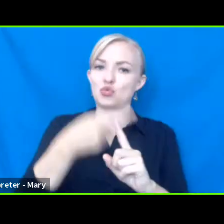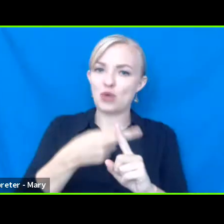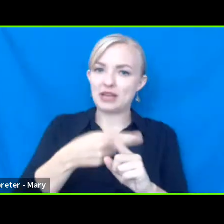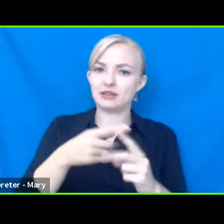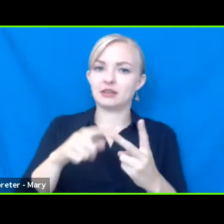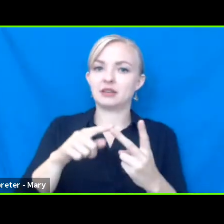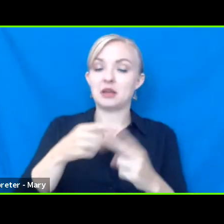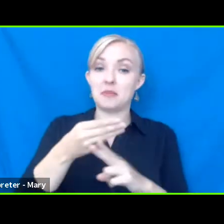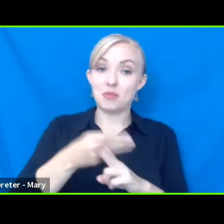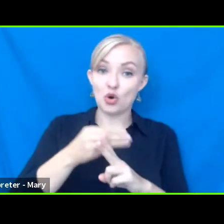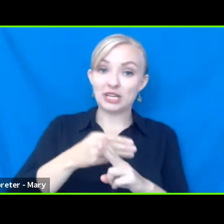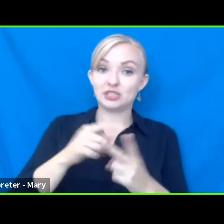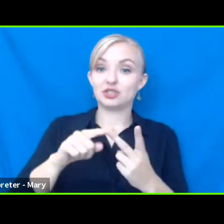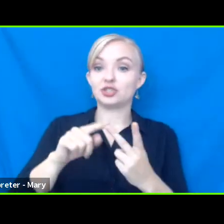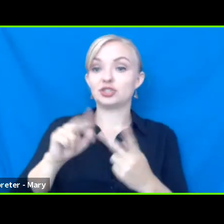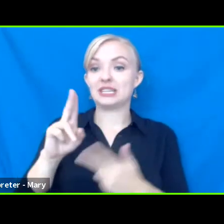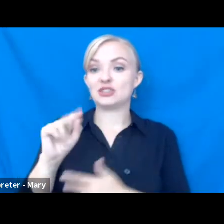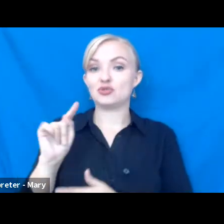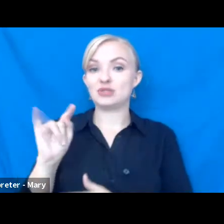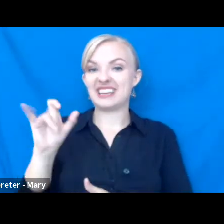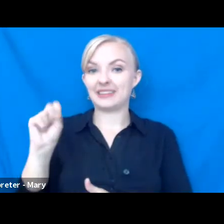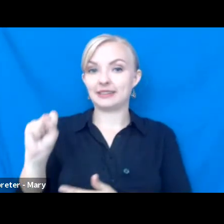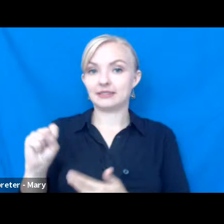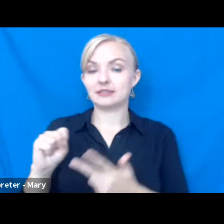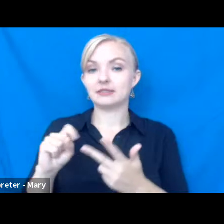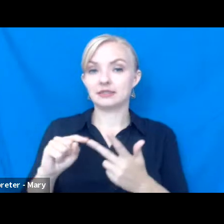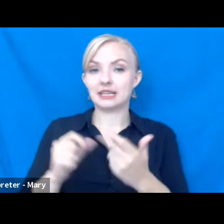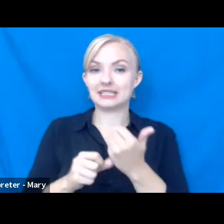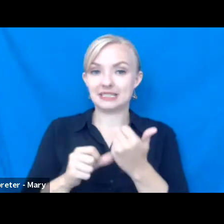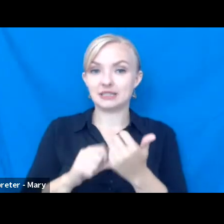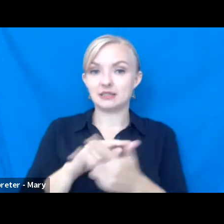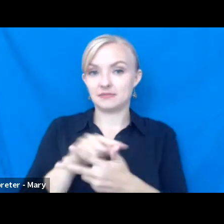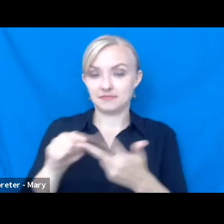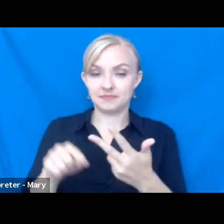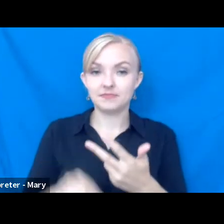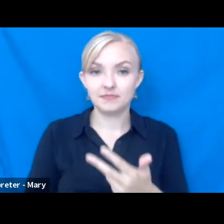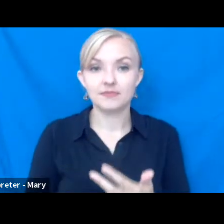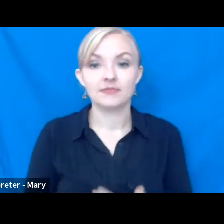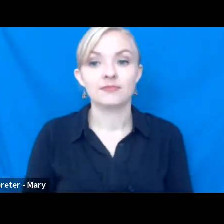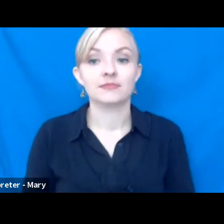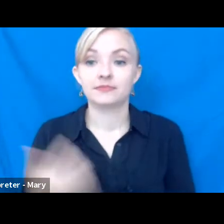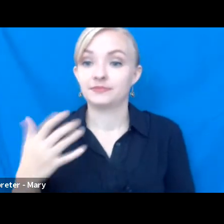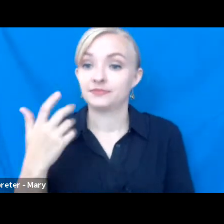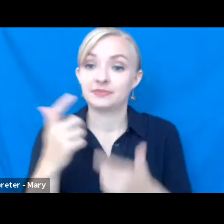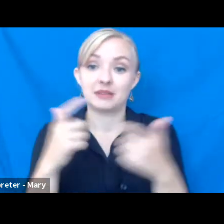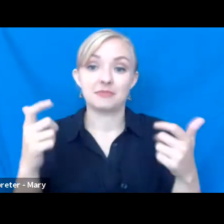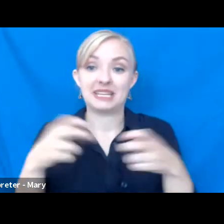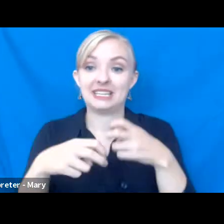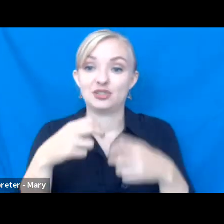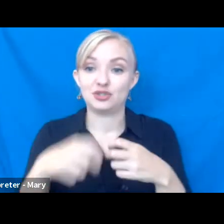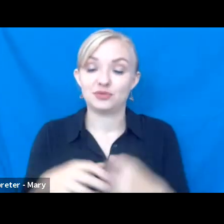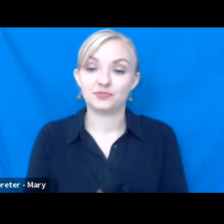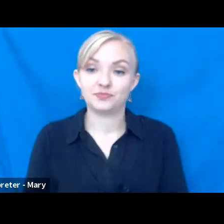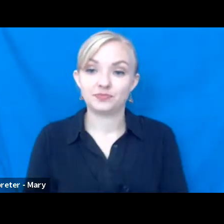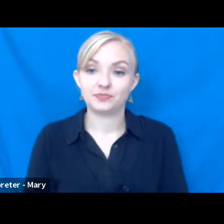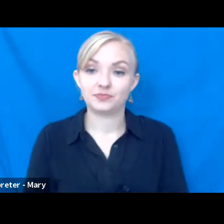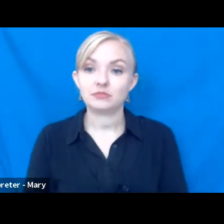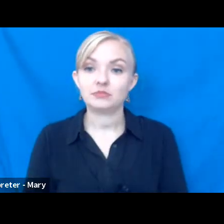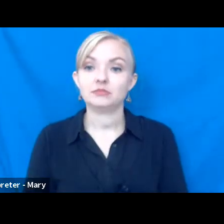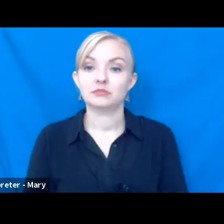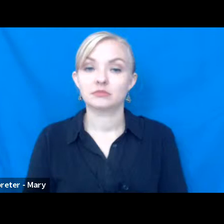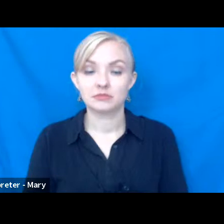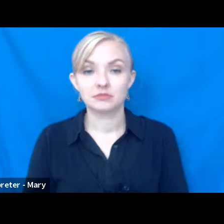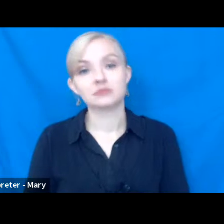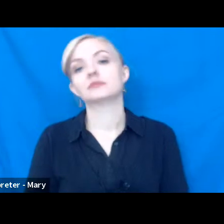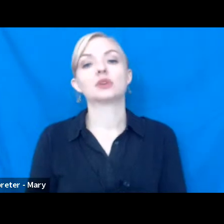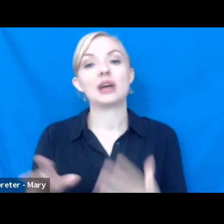mortgage, and utility assistance. So it's a major issue. So in addition to our helpline, we have